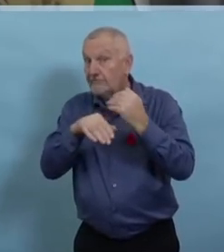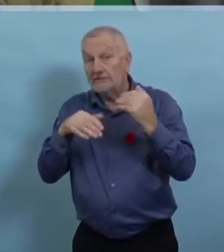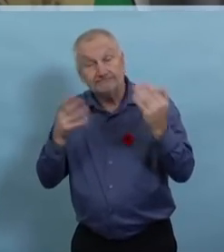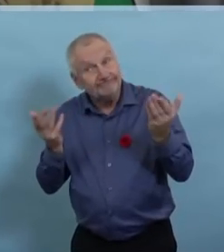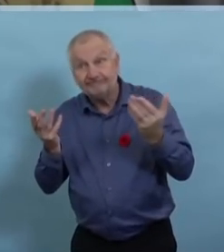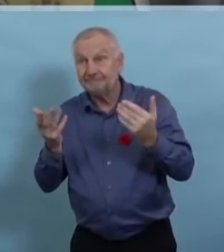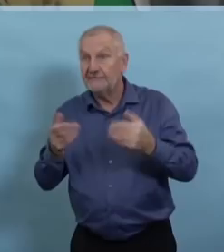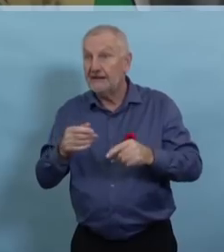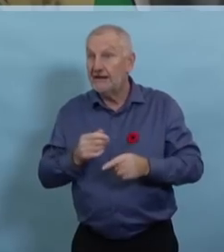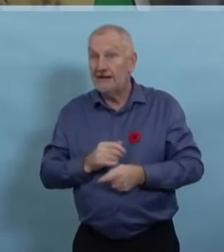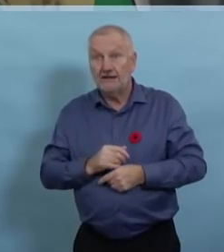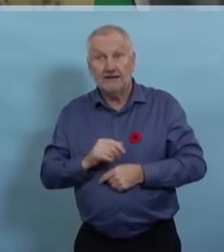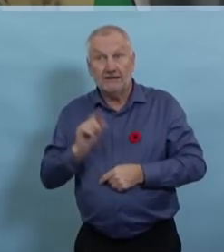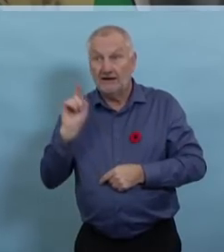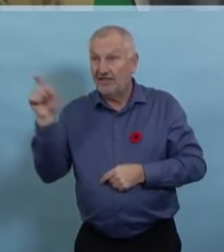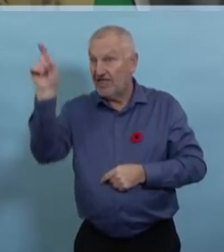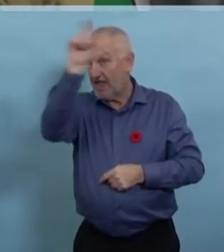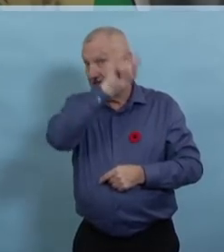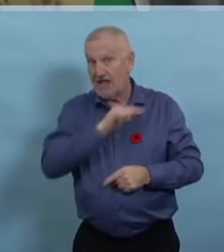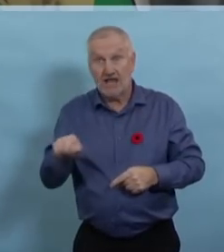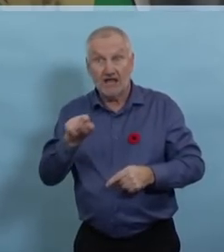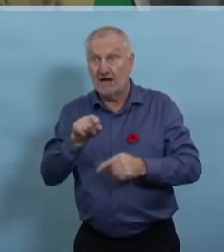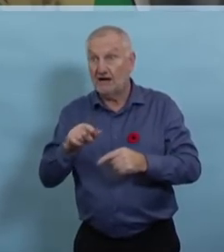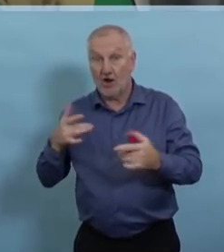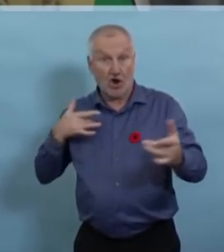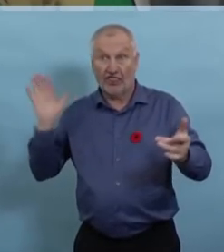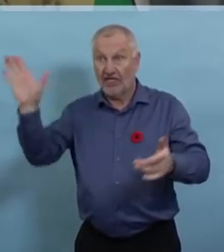not exactly all the same because they're operating